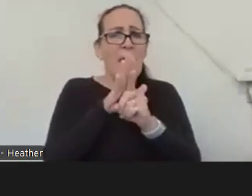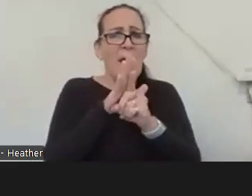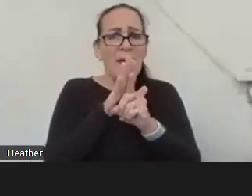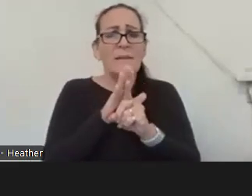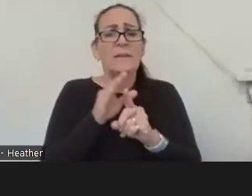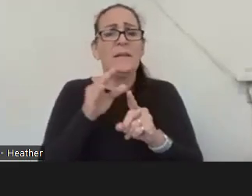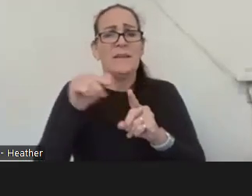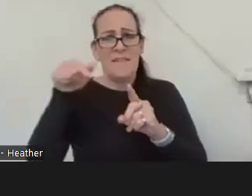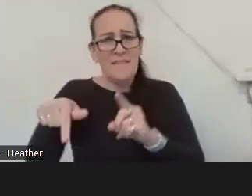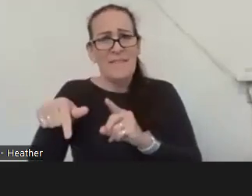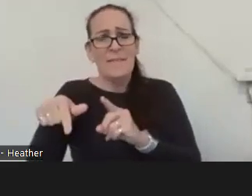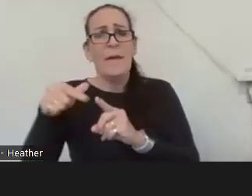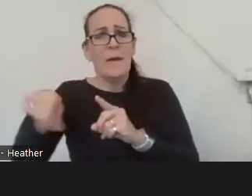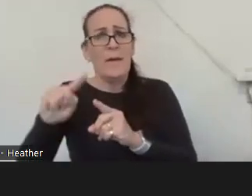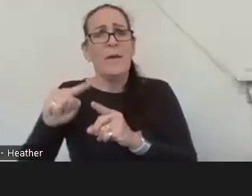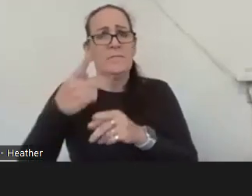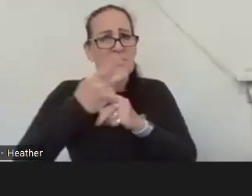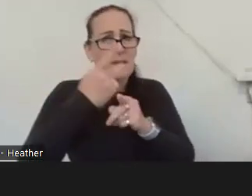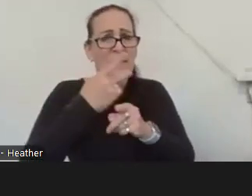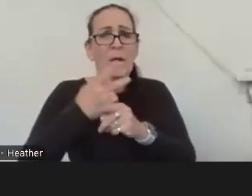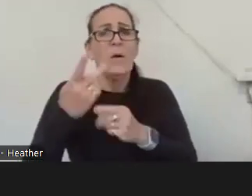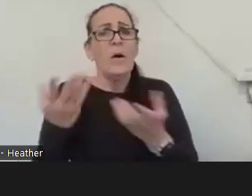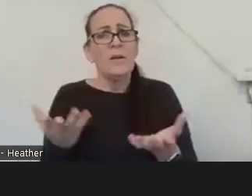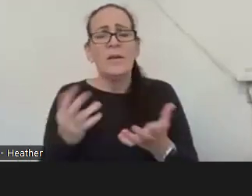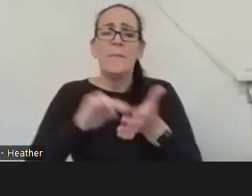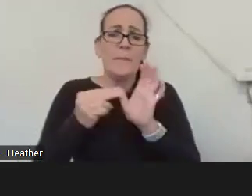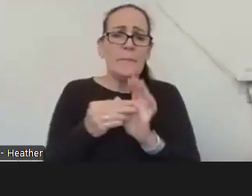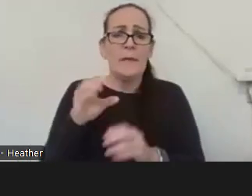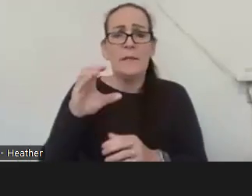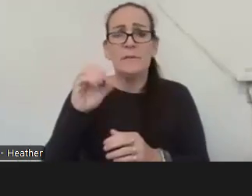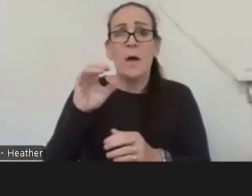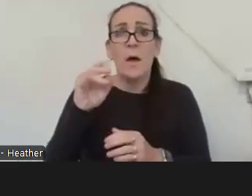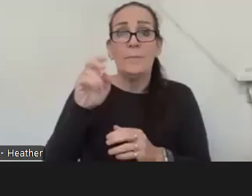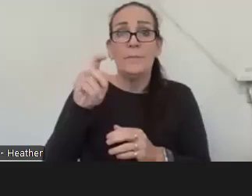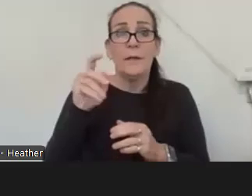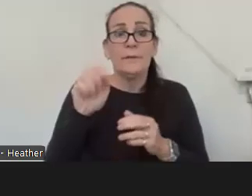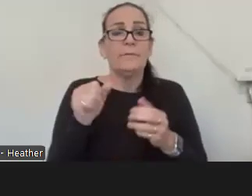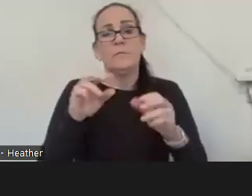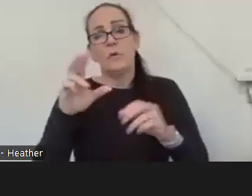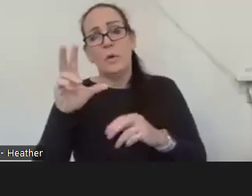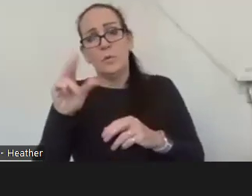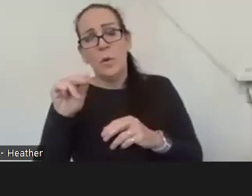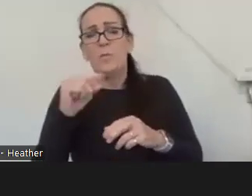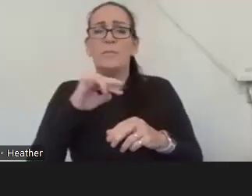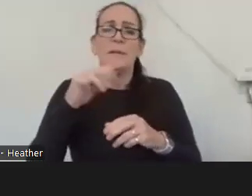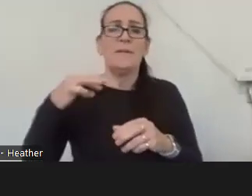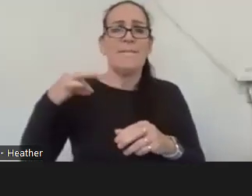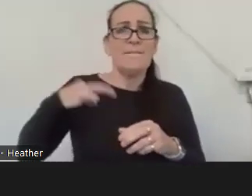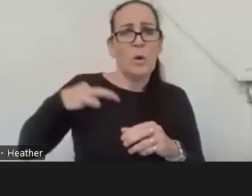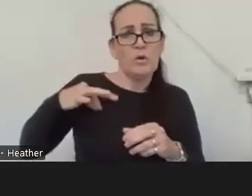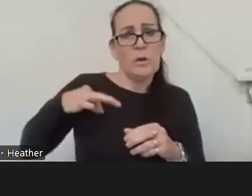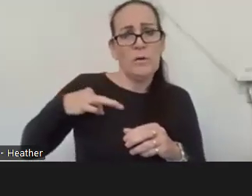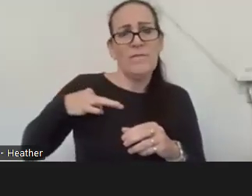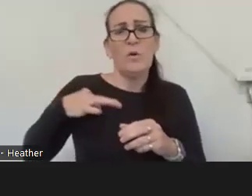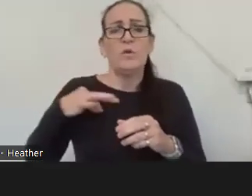data? It's not, I wouldn't say objective in the sense that these are voluntary surveys. We're not making everyone do it because we know that the burdens of caregiving